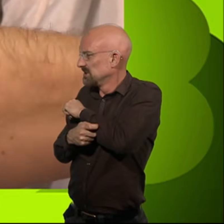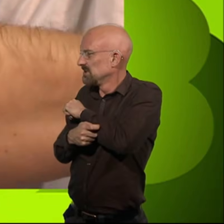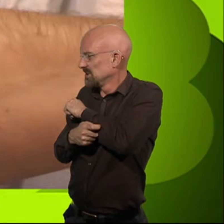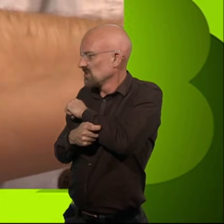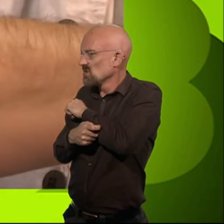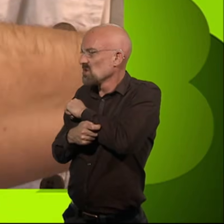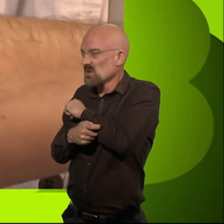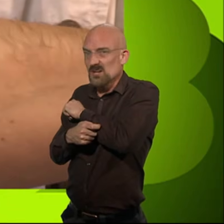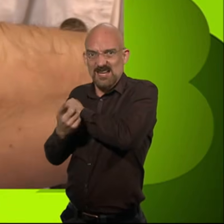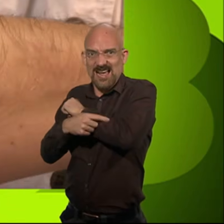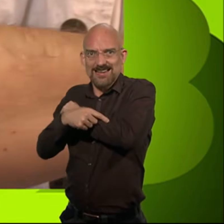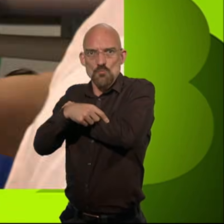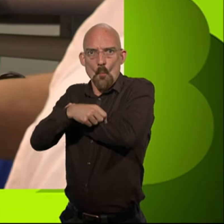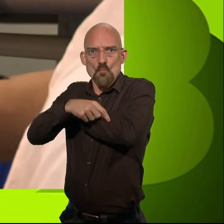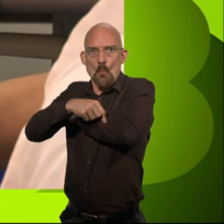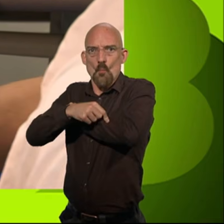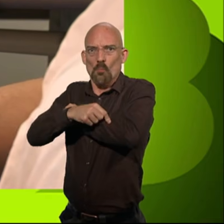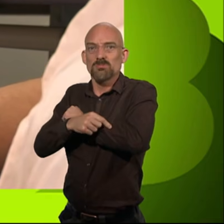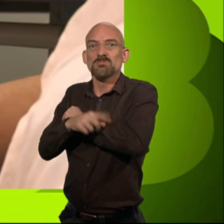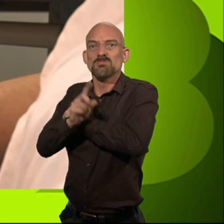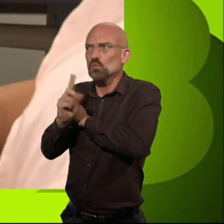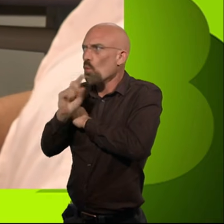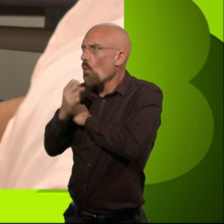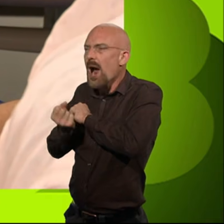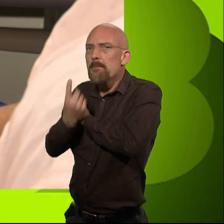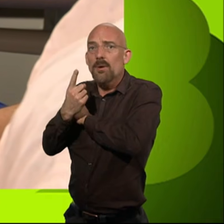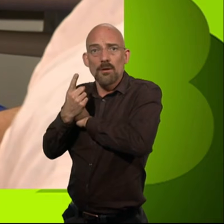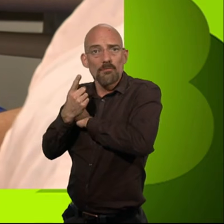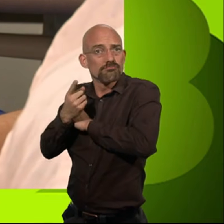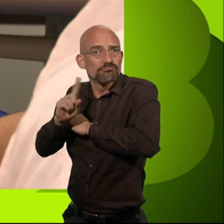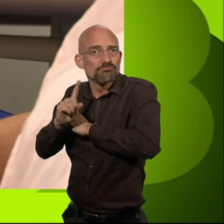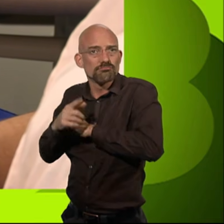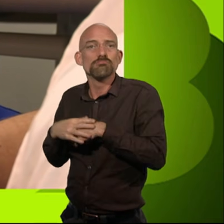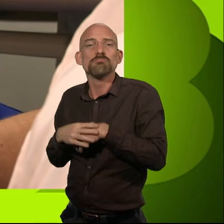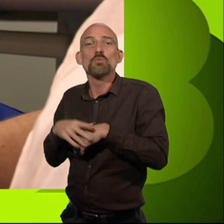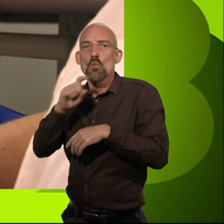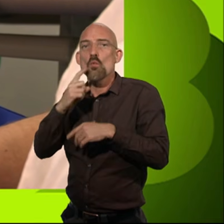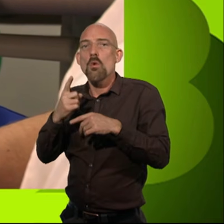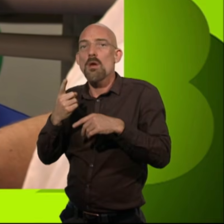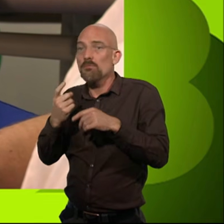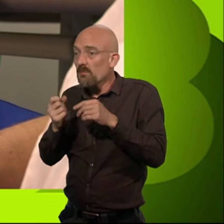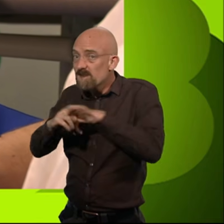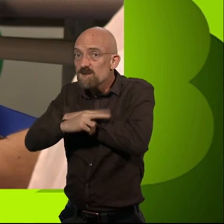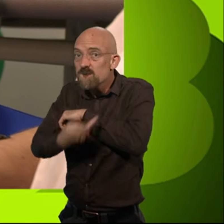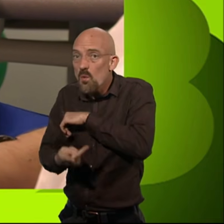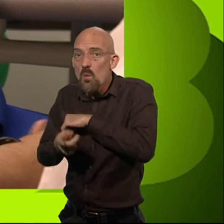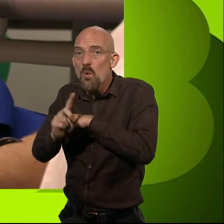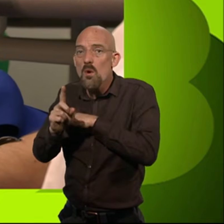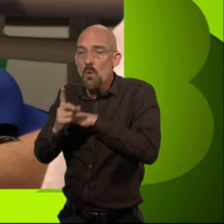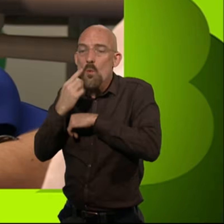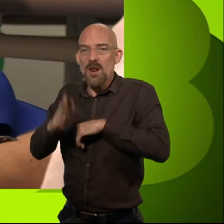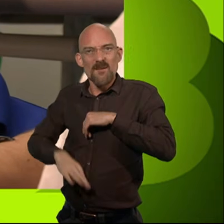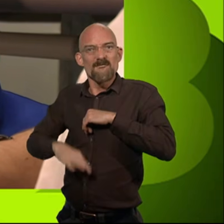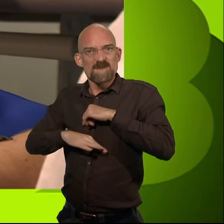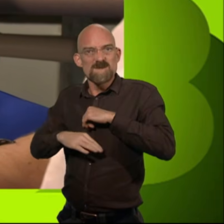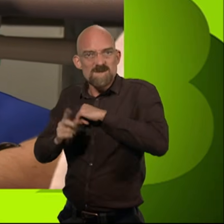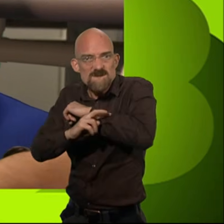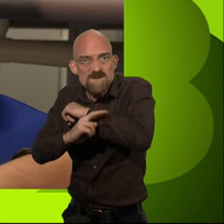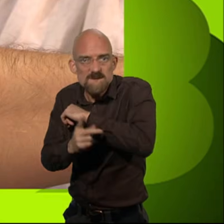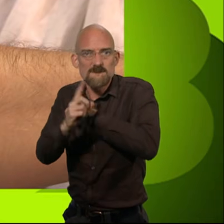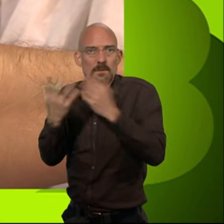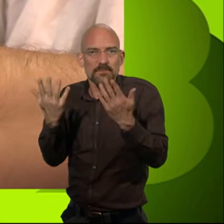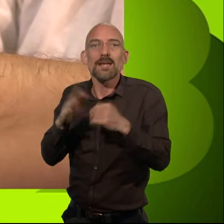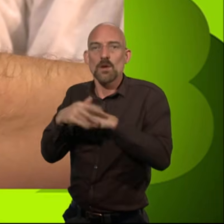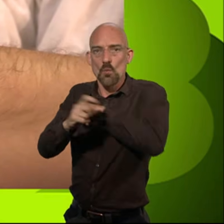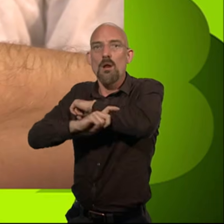leech feeding off my arm. What's going to happen when he's full? Well, it's just going to drop off, and then the hole it makes will just keep